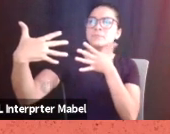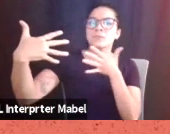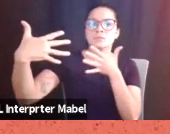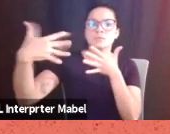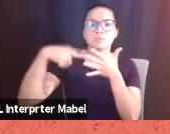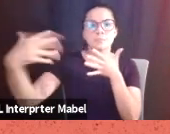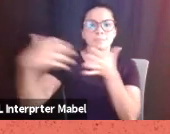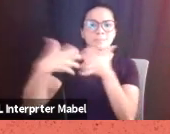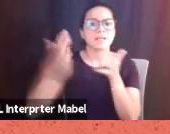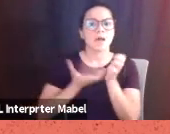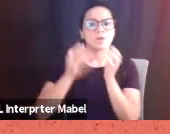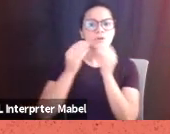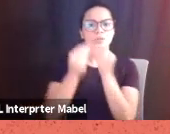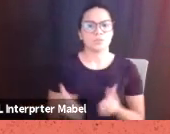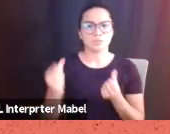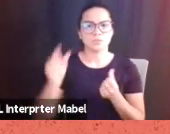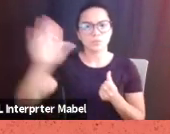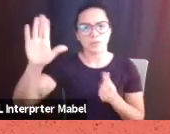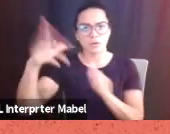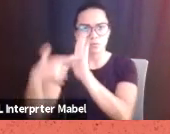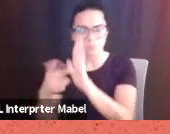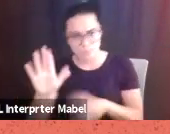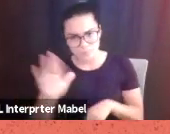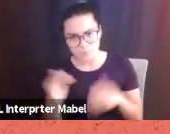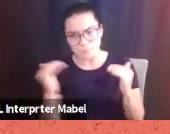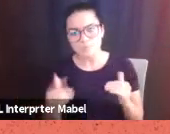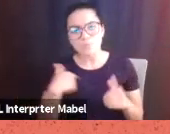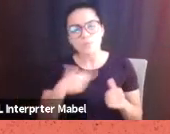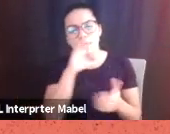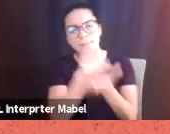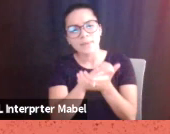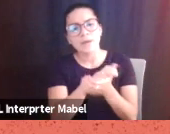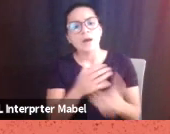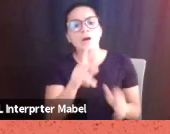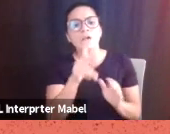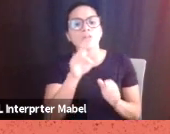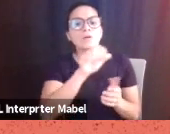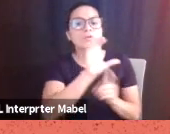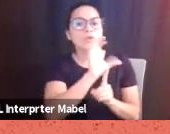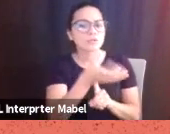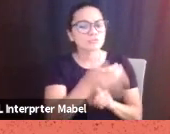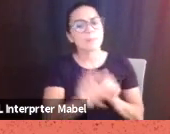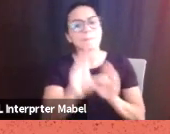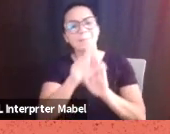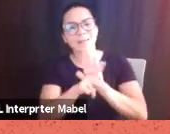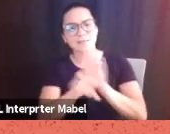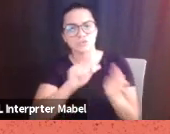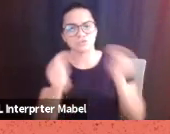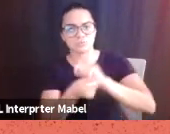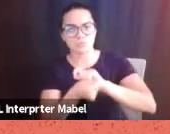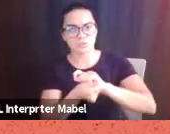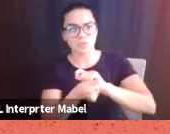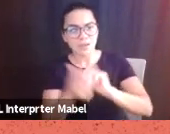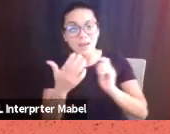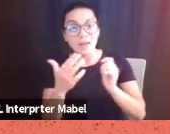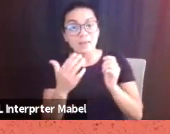We believe that change must come from institutional, interpersonal, policy, and cultural transformation that is driven and centered on survivor needs